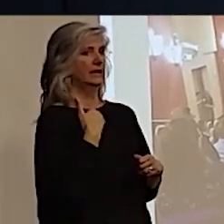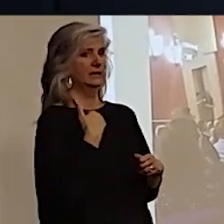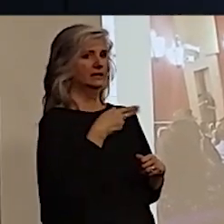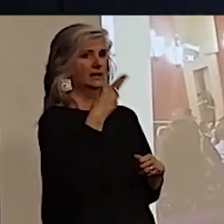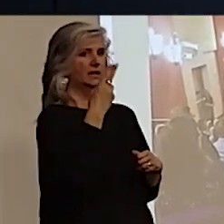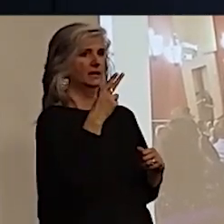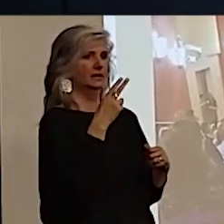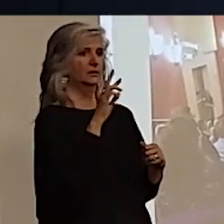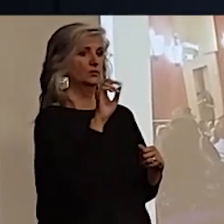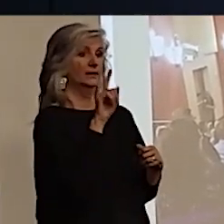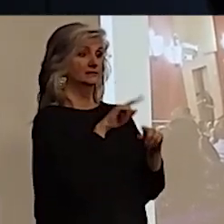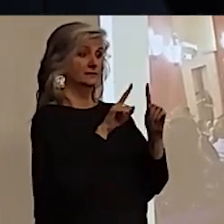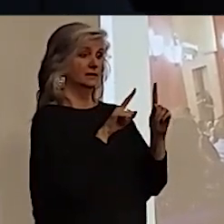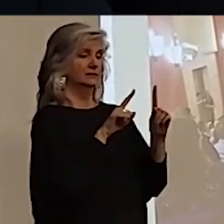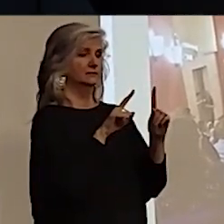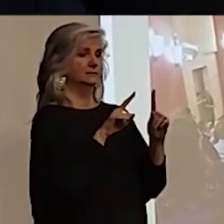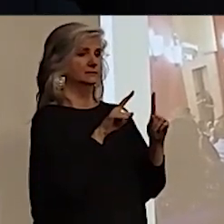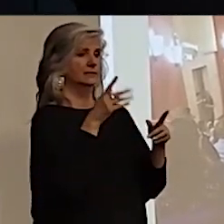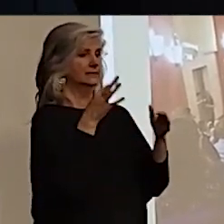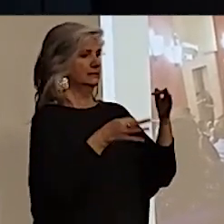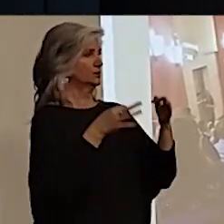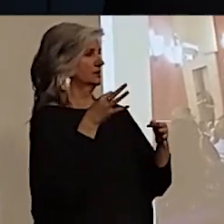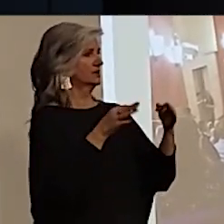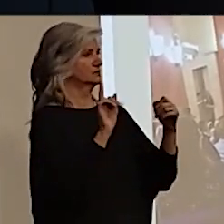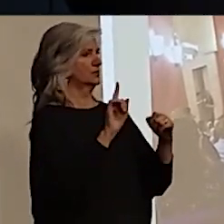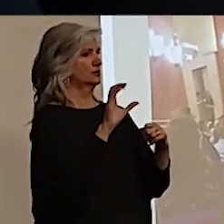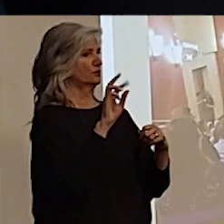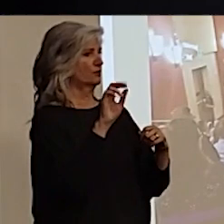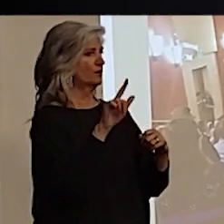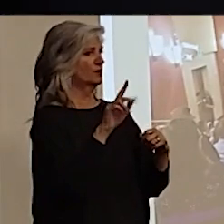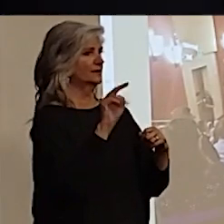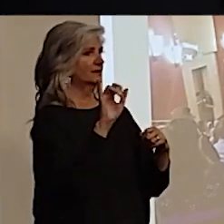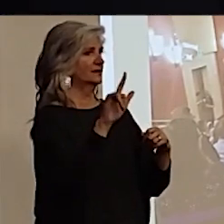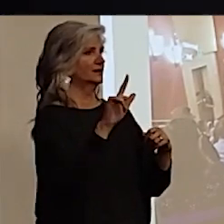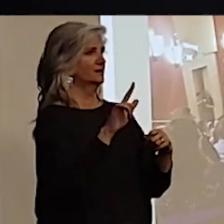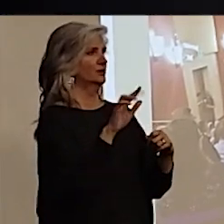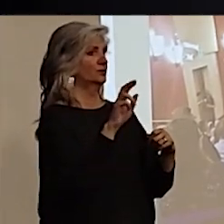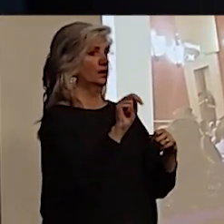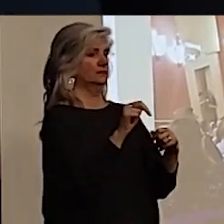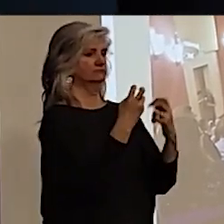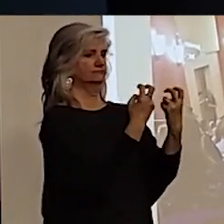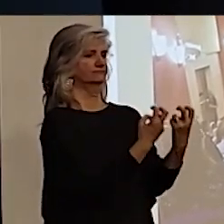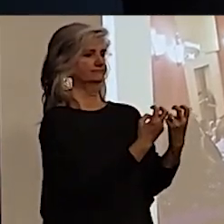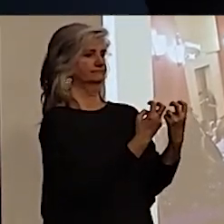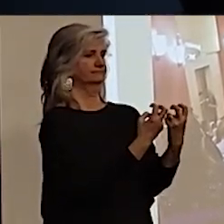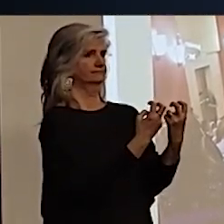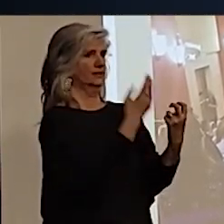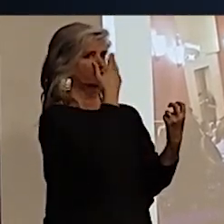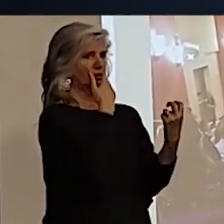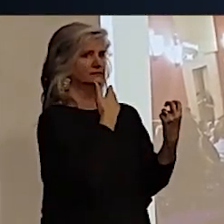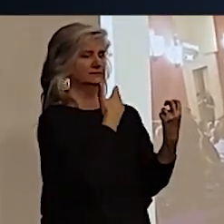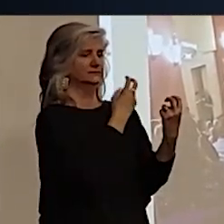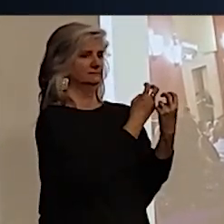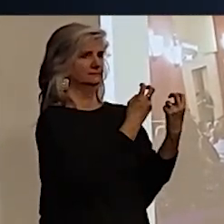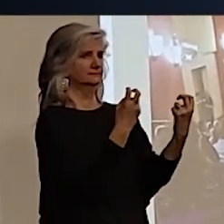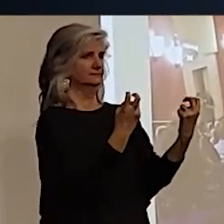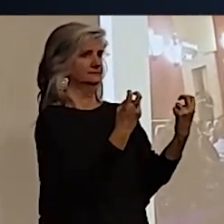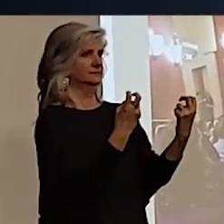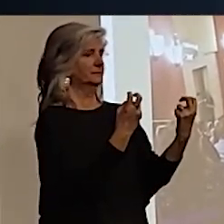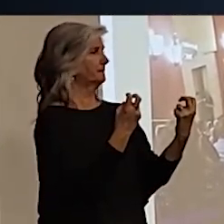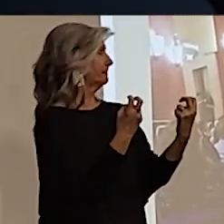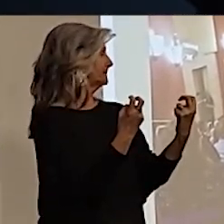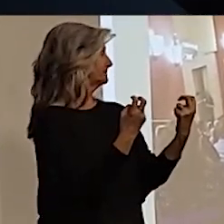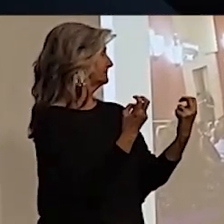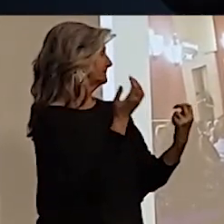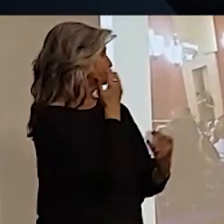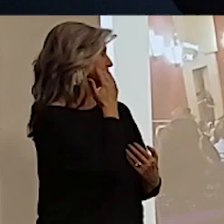but at hearings, where was Carl and Neil and Ron Christian sitting in the front row? Yes. They were sitting in the front row